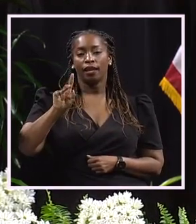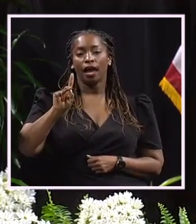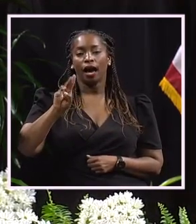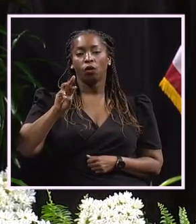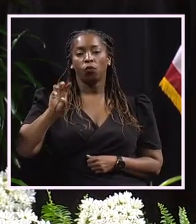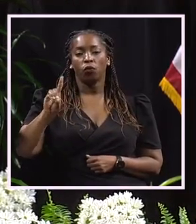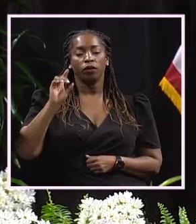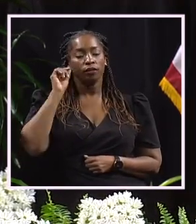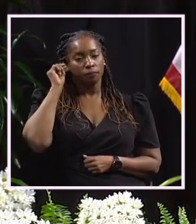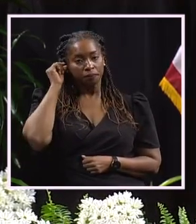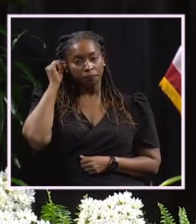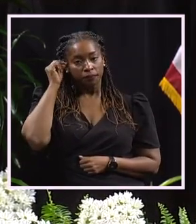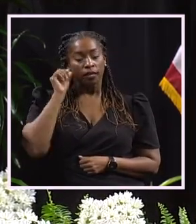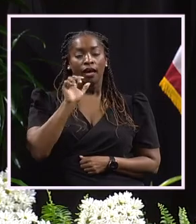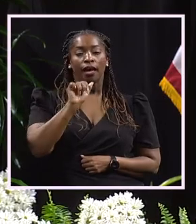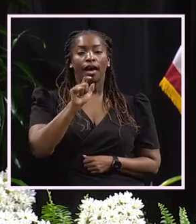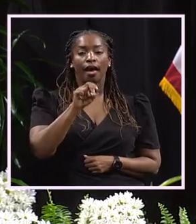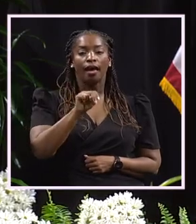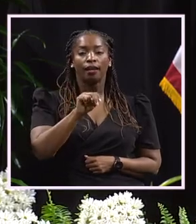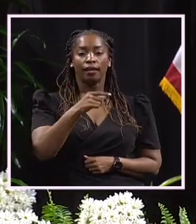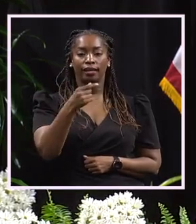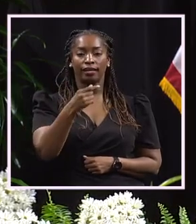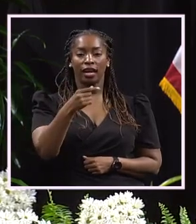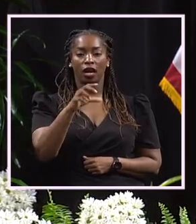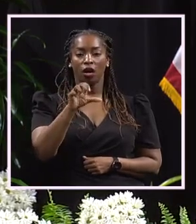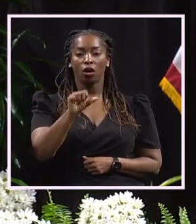Alan Gale Smith.